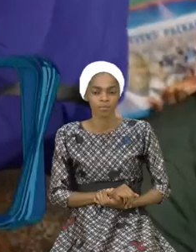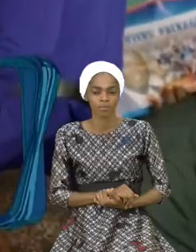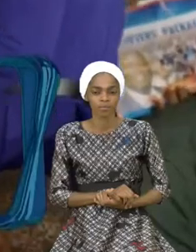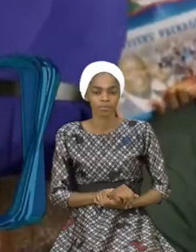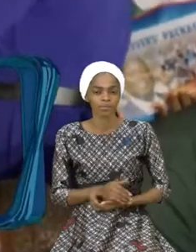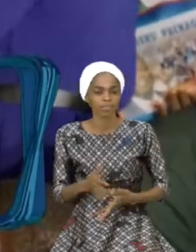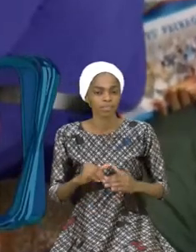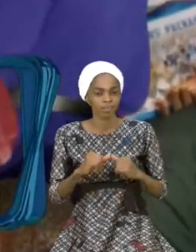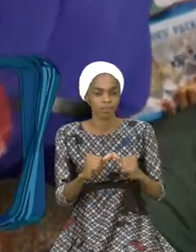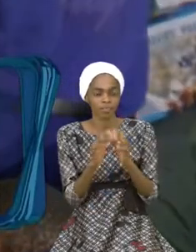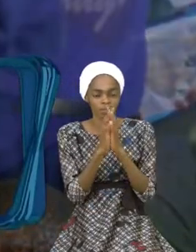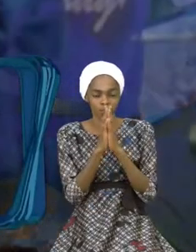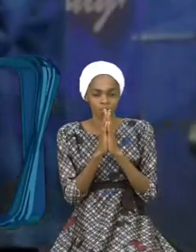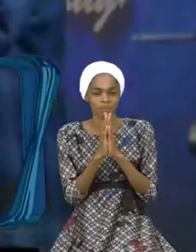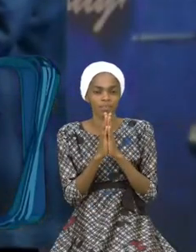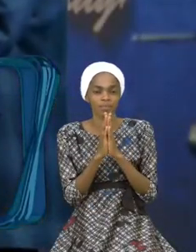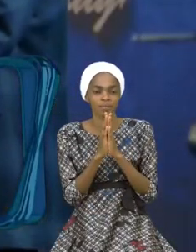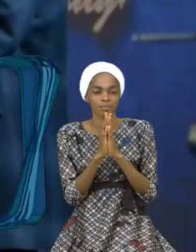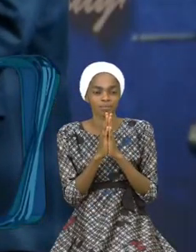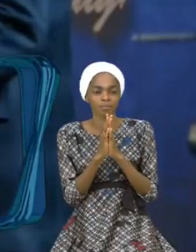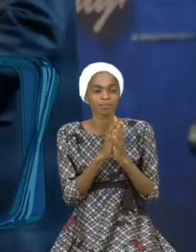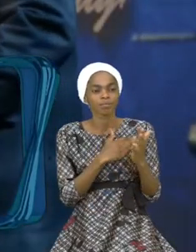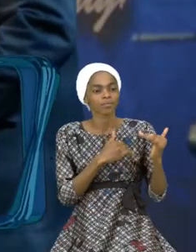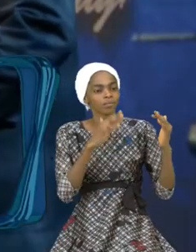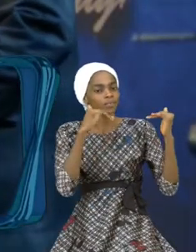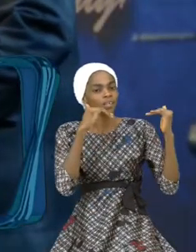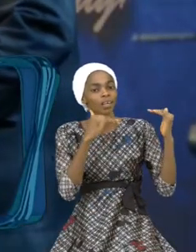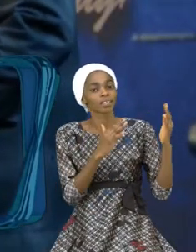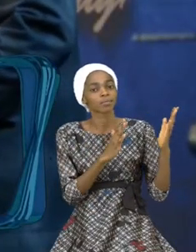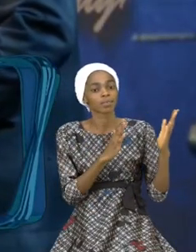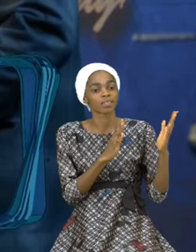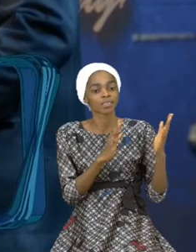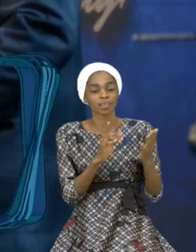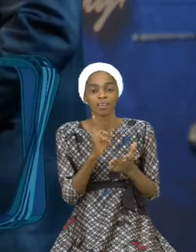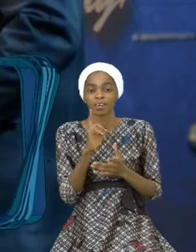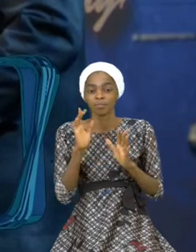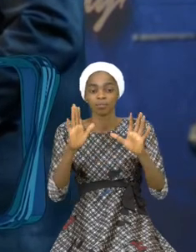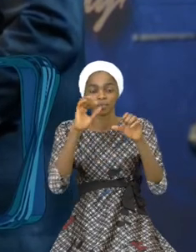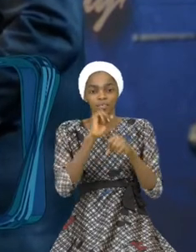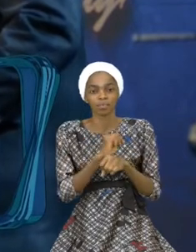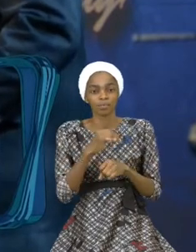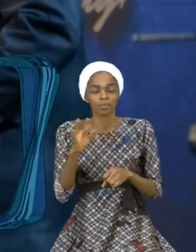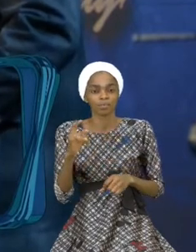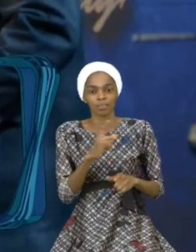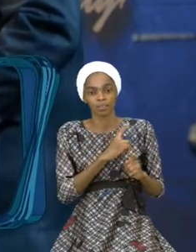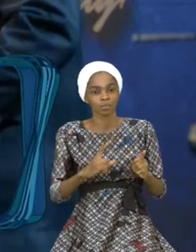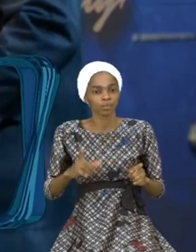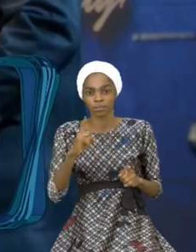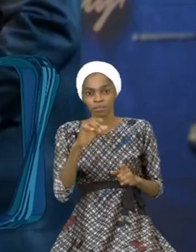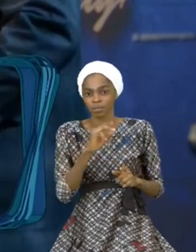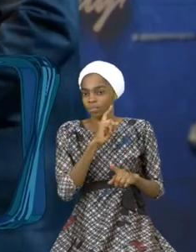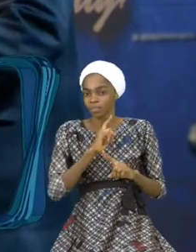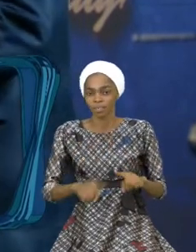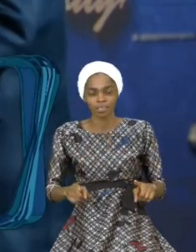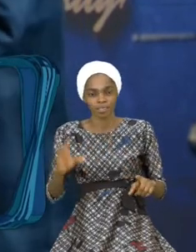keep on praying for a respected miracle of the lord you can't miss it tonight you cannot